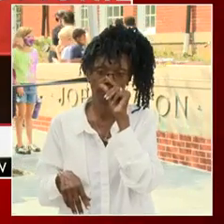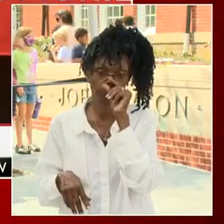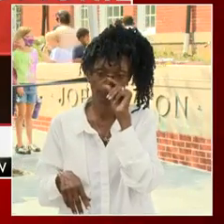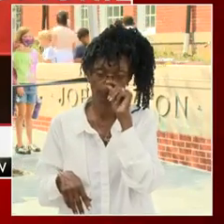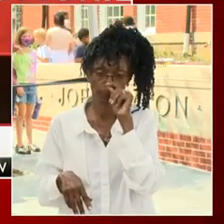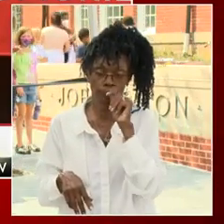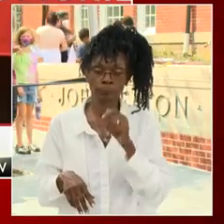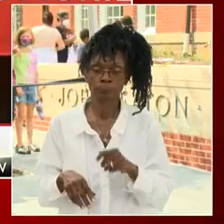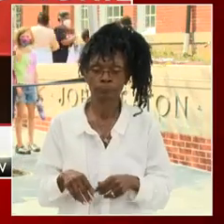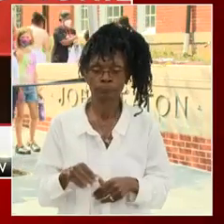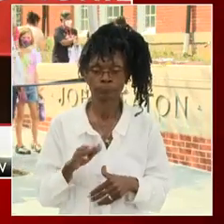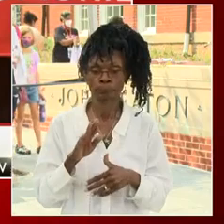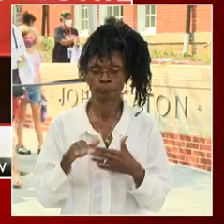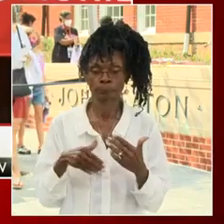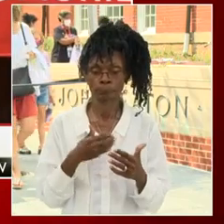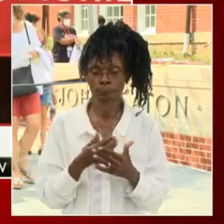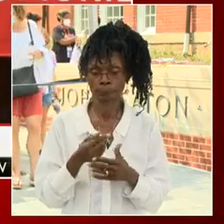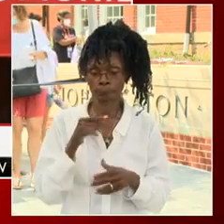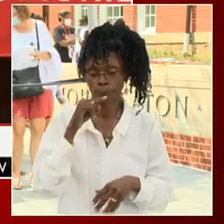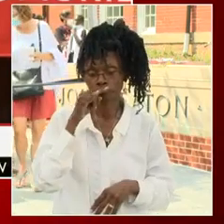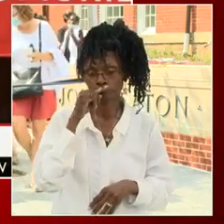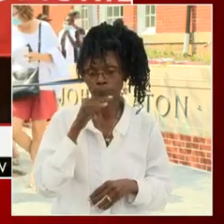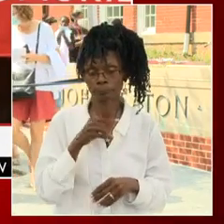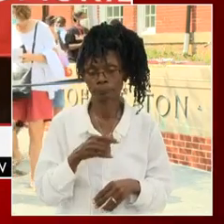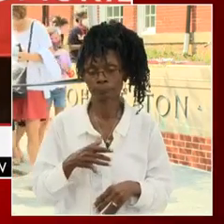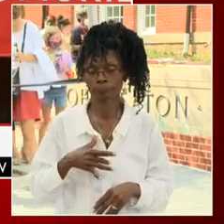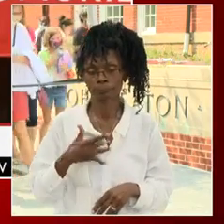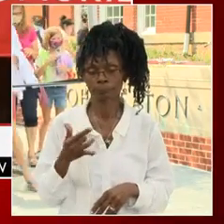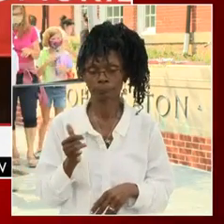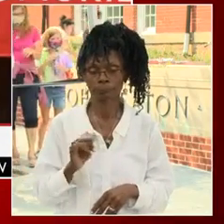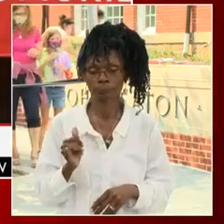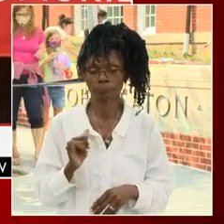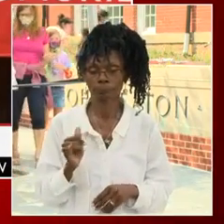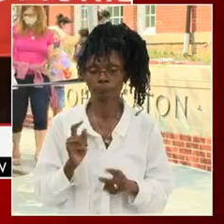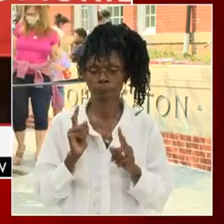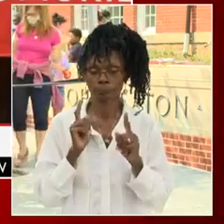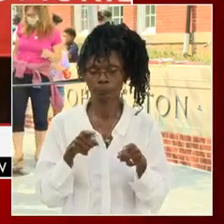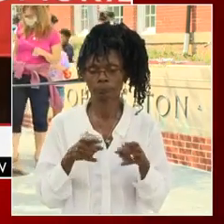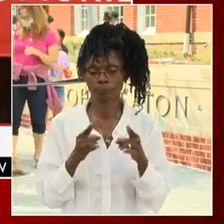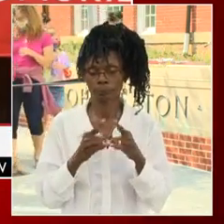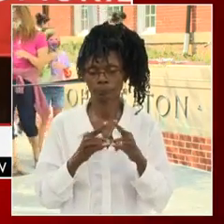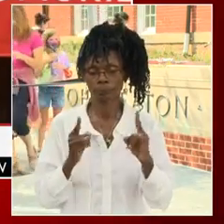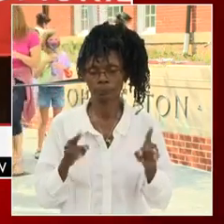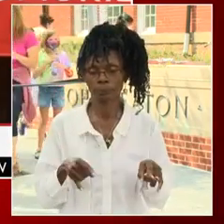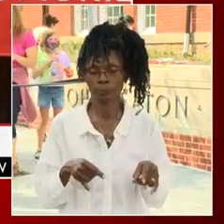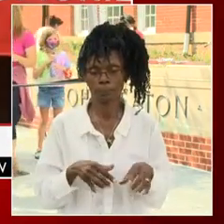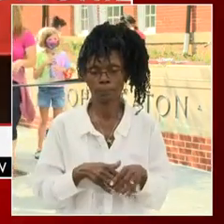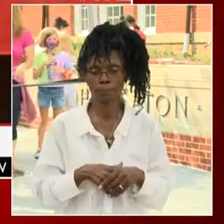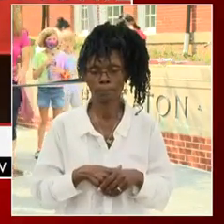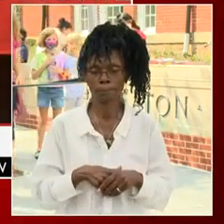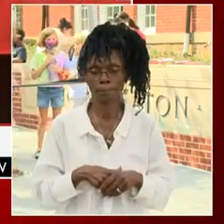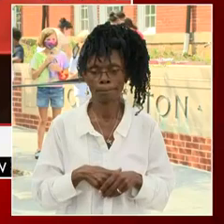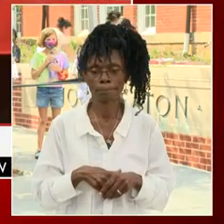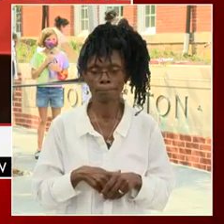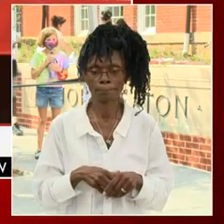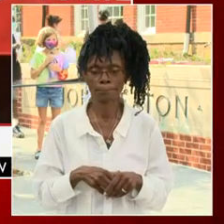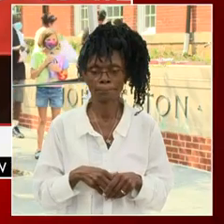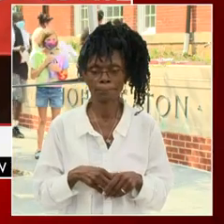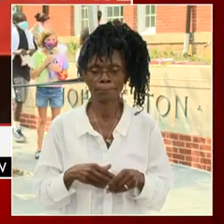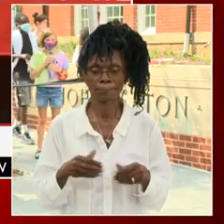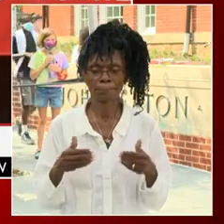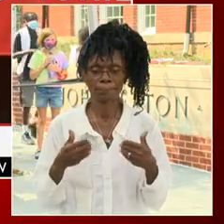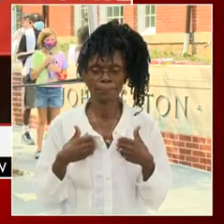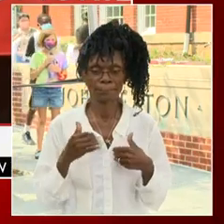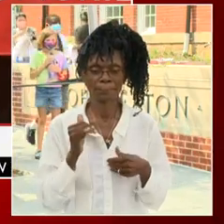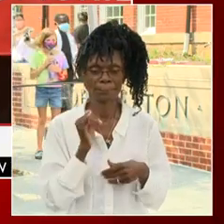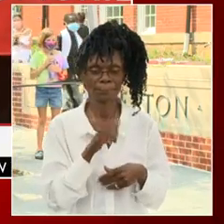the kids loved it. They felt like they were at camp. I don't know if you've been over there, but it does have that kind of camp feel.